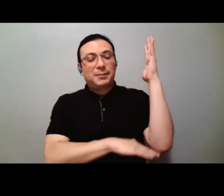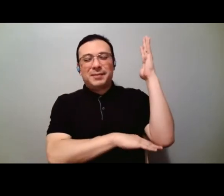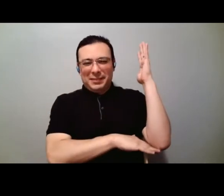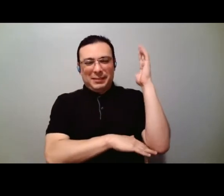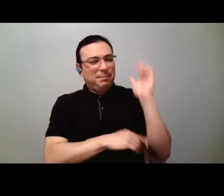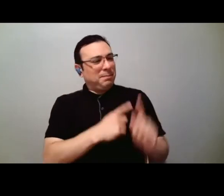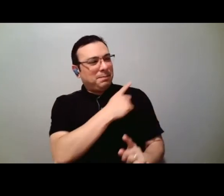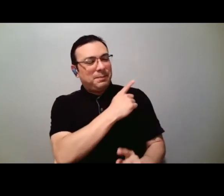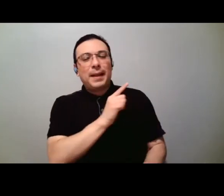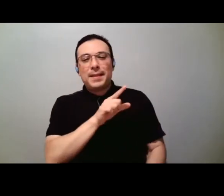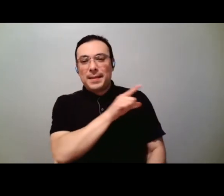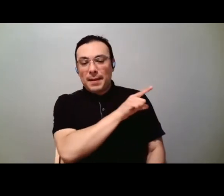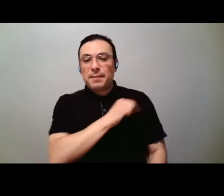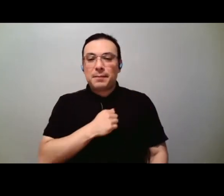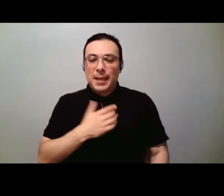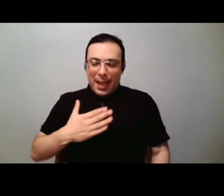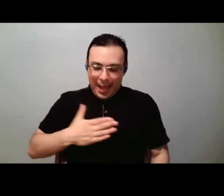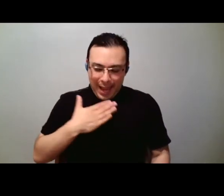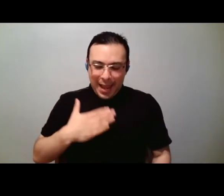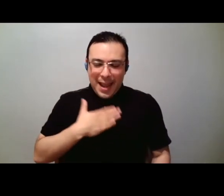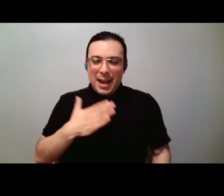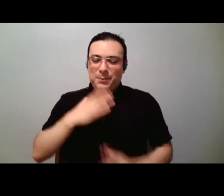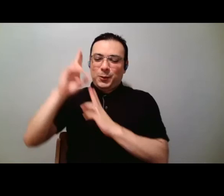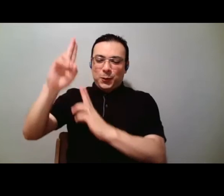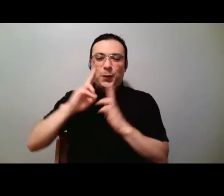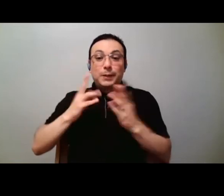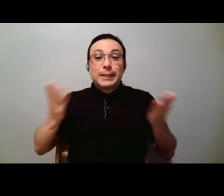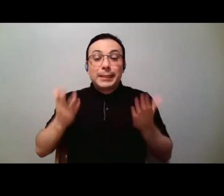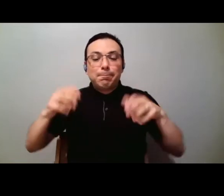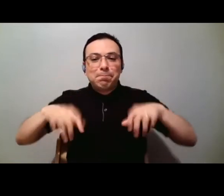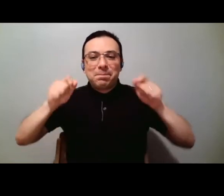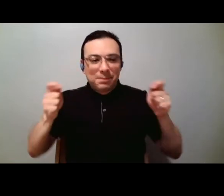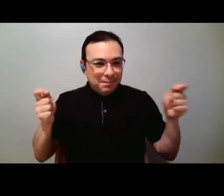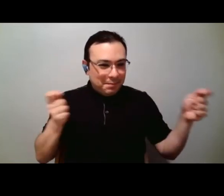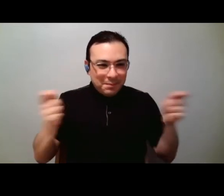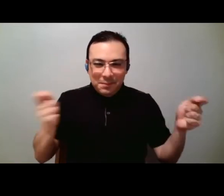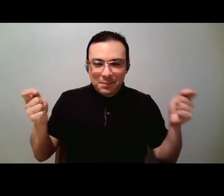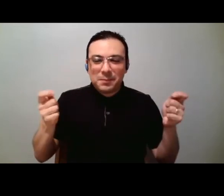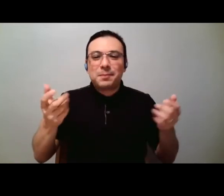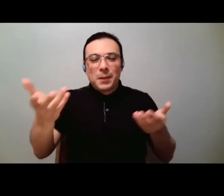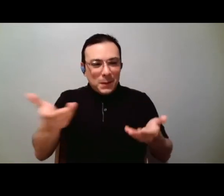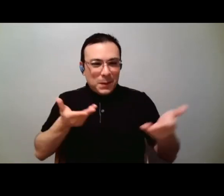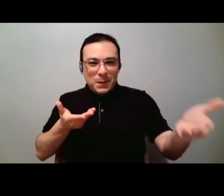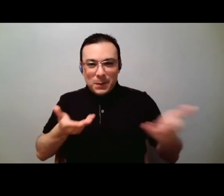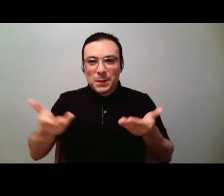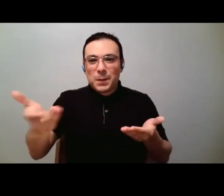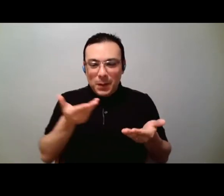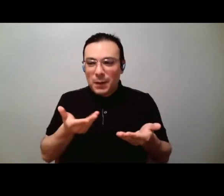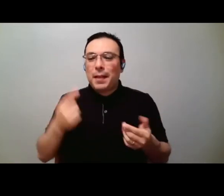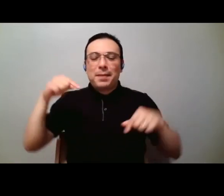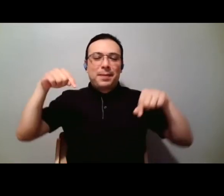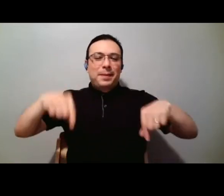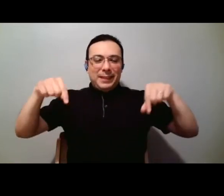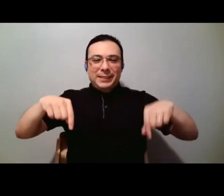I am honored to be your host tonight for Indisposable Structures of Support after the ADA, Chapter